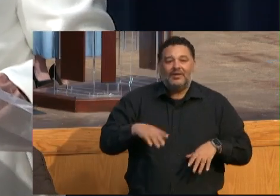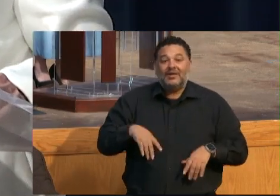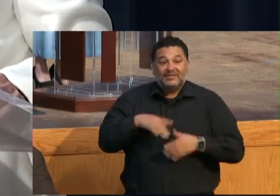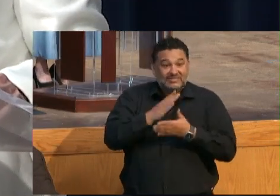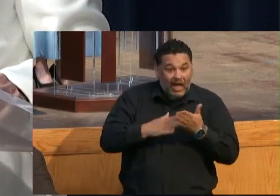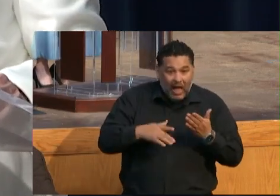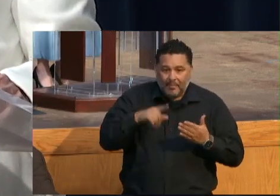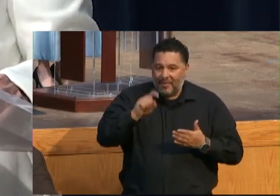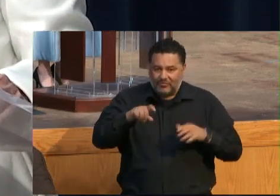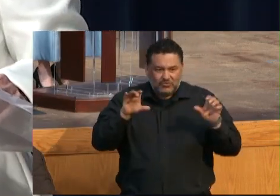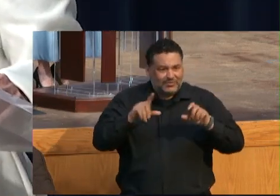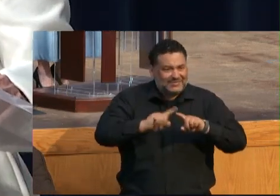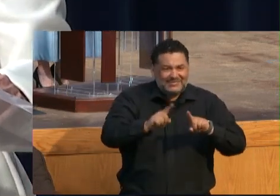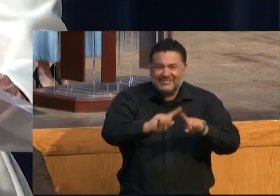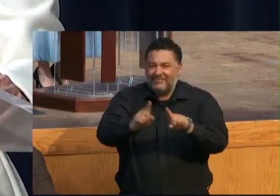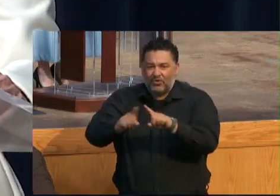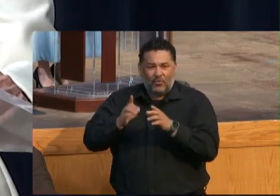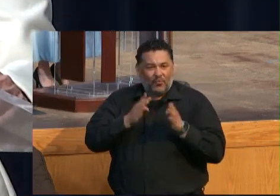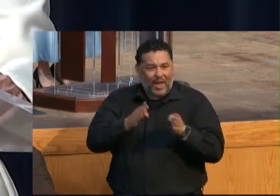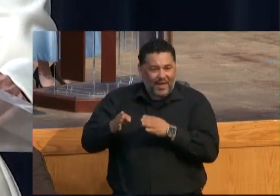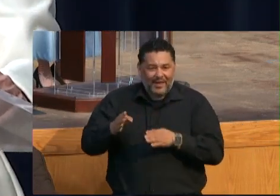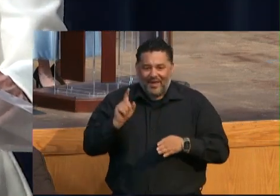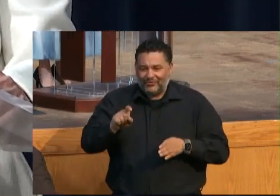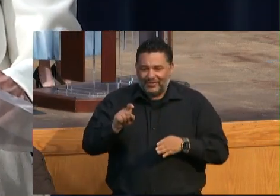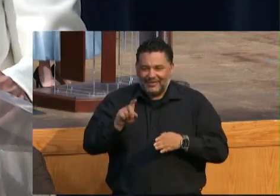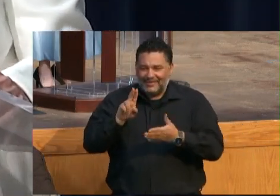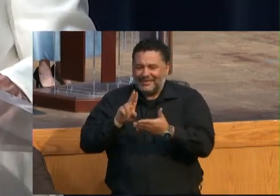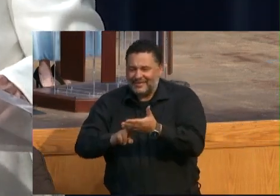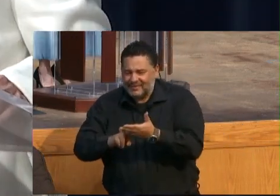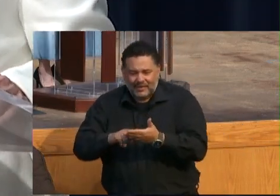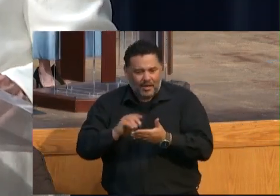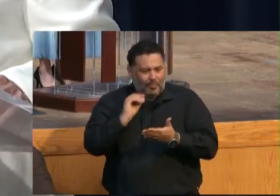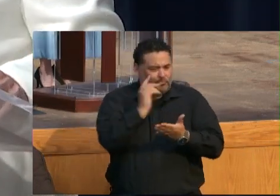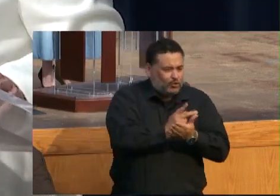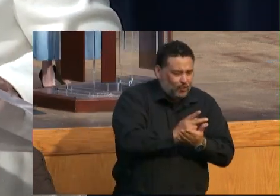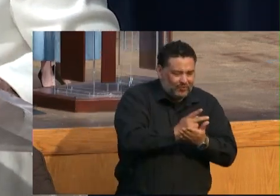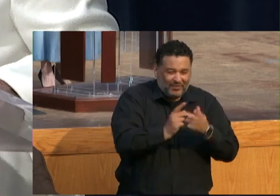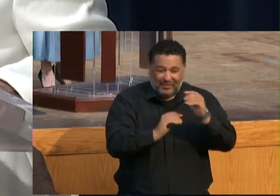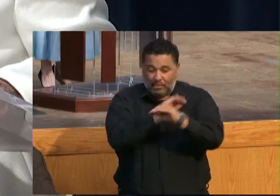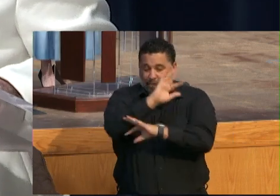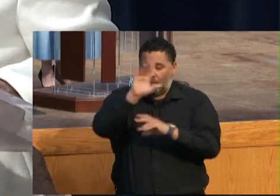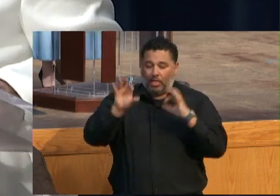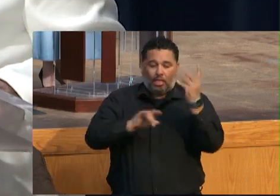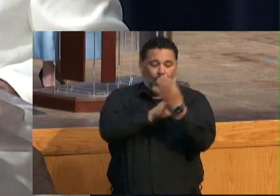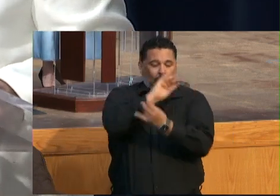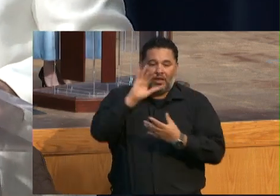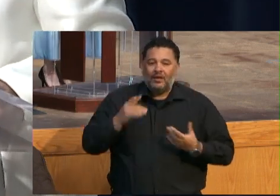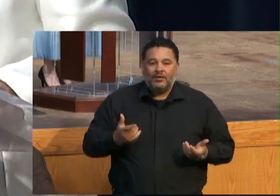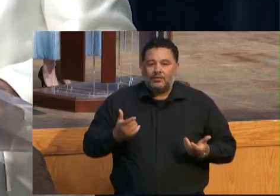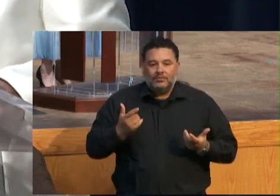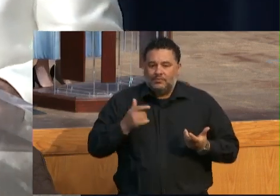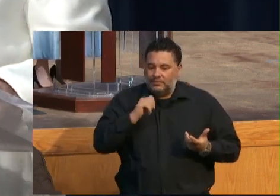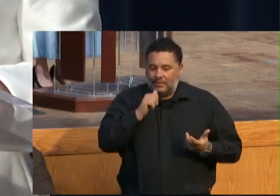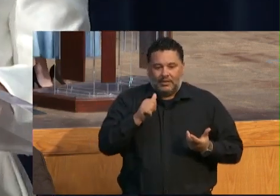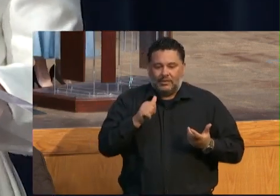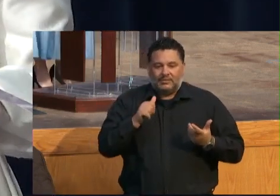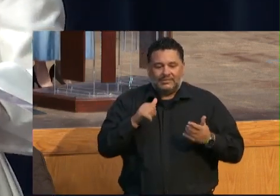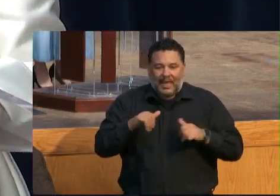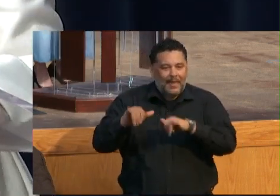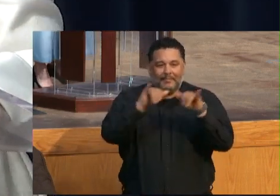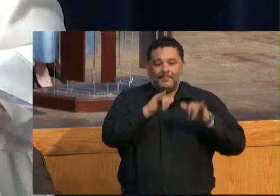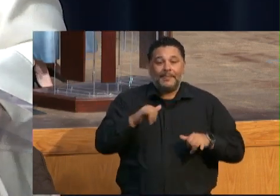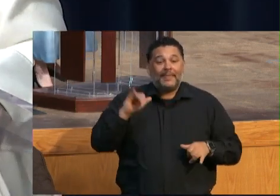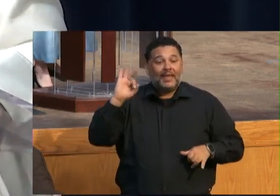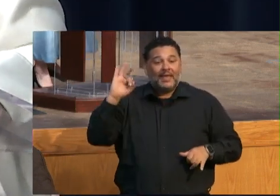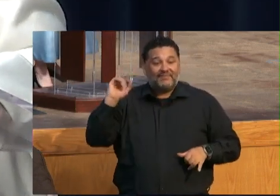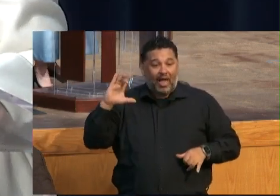them a different way. There's like a signature here and an approved there. It just doesn't happen the same way. The faculty are coming